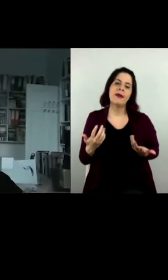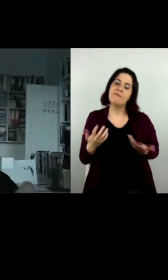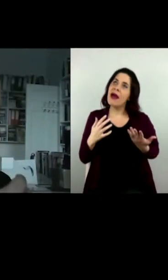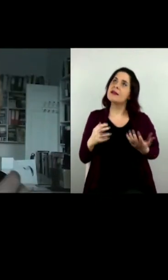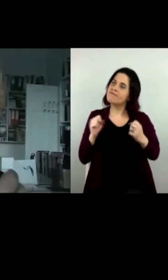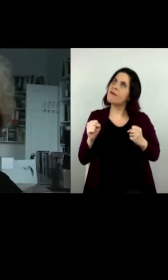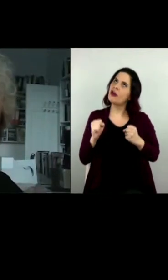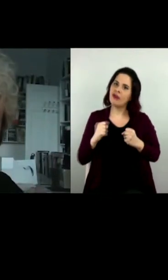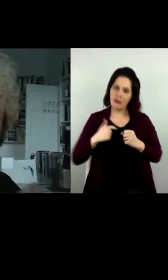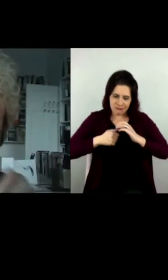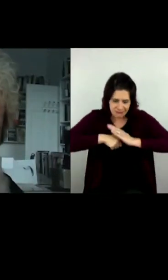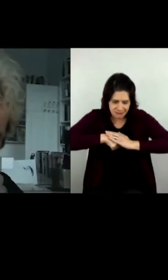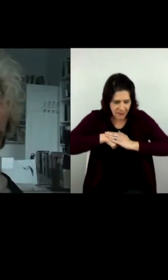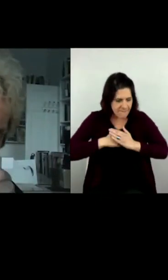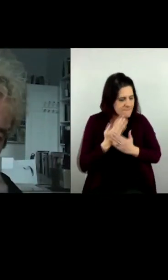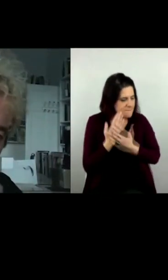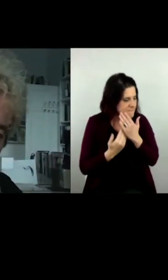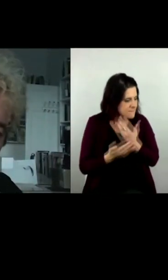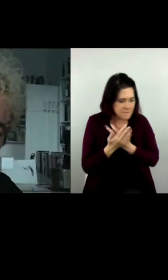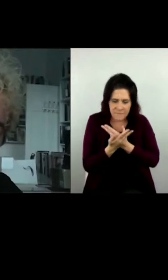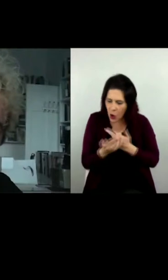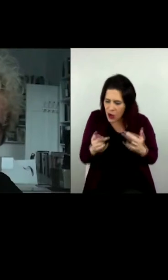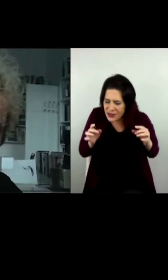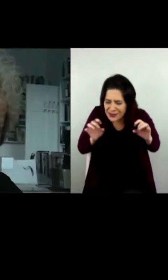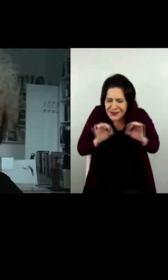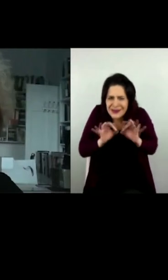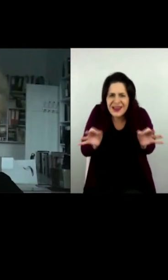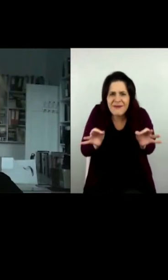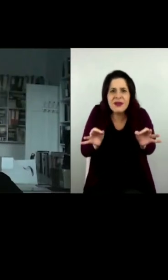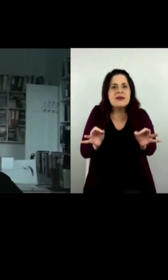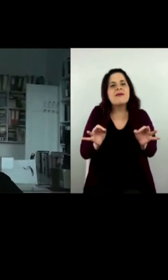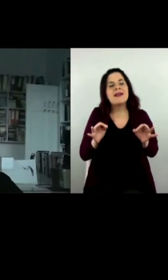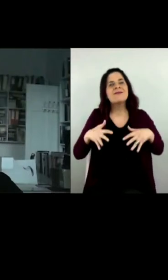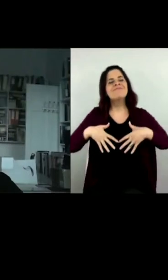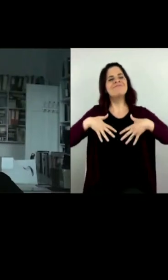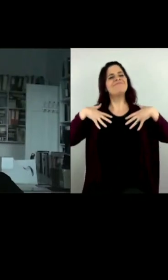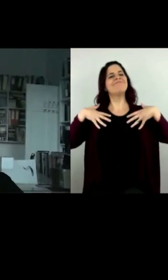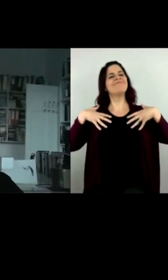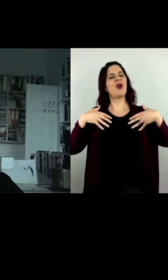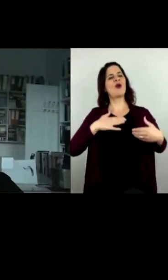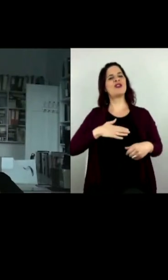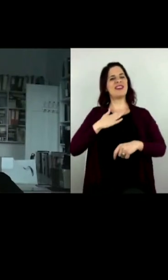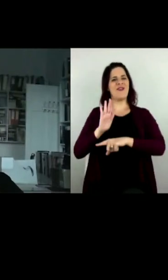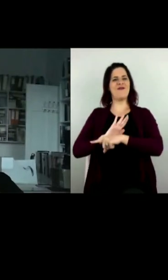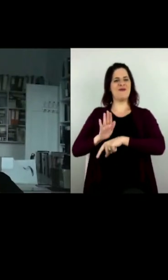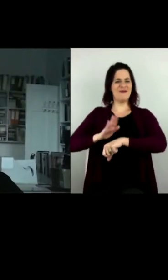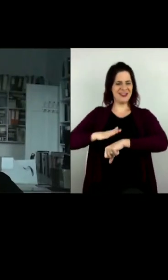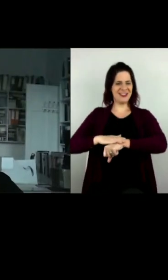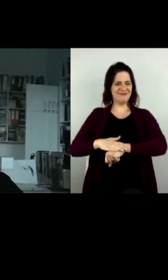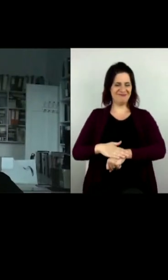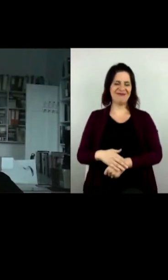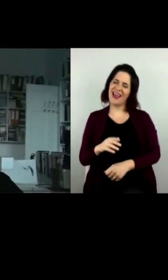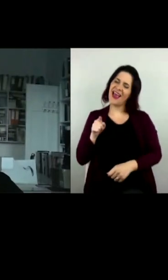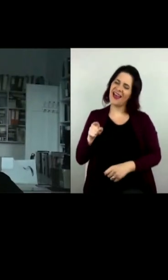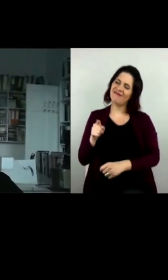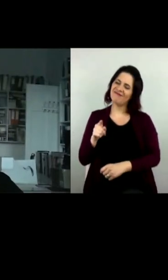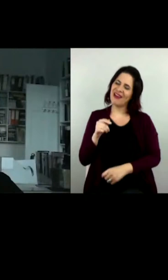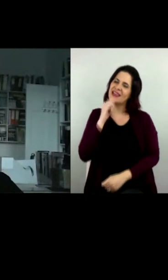rich and rewarding, and this was an example of that. I want to ask you, take advantage of you, that you show us